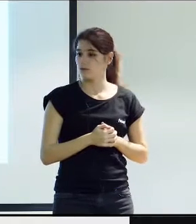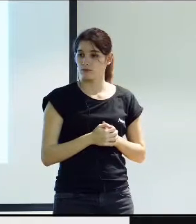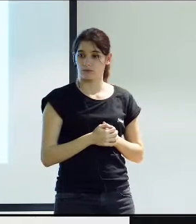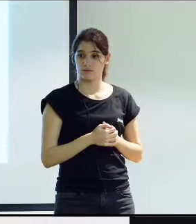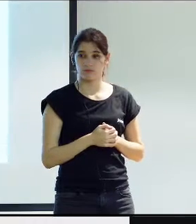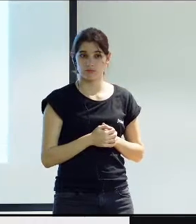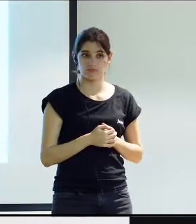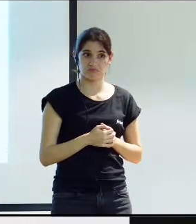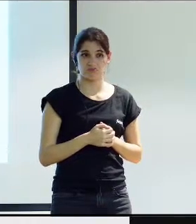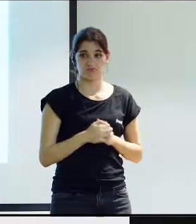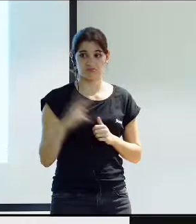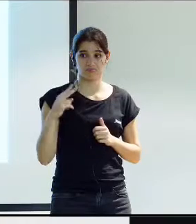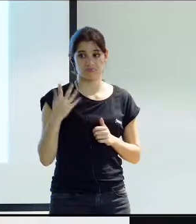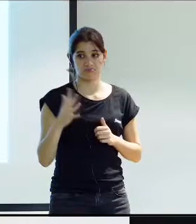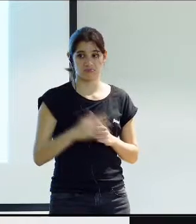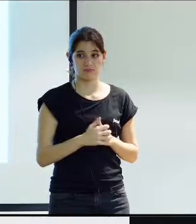There